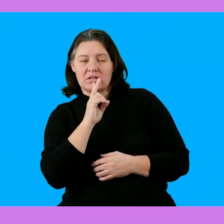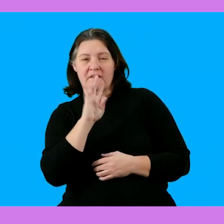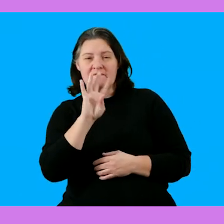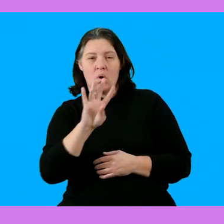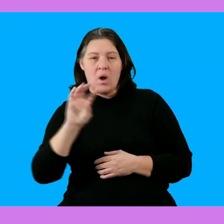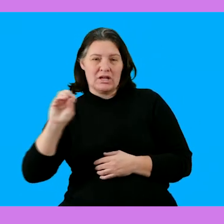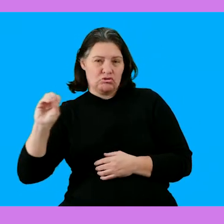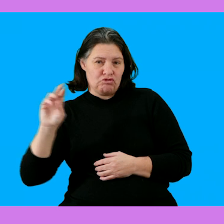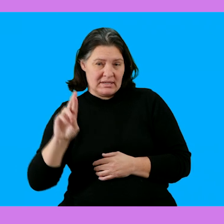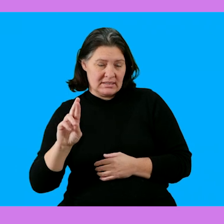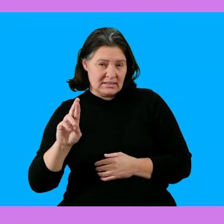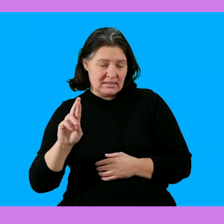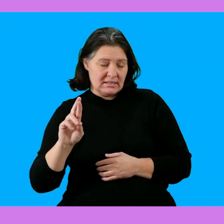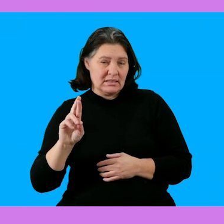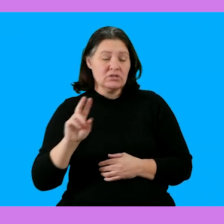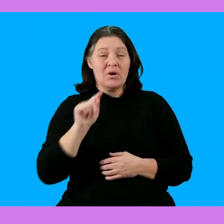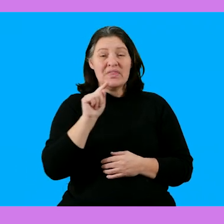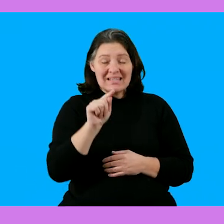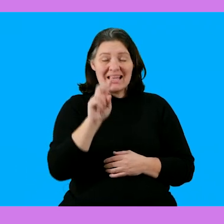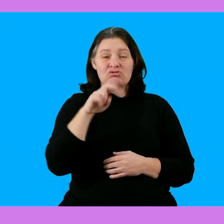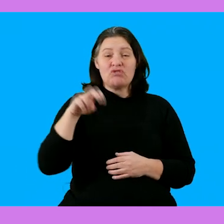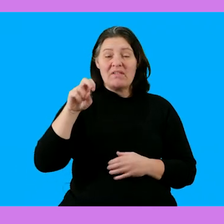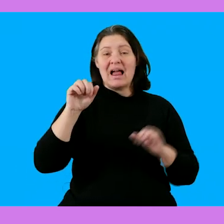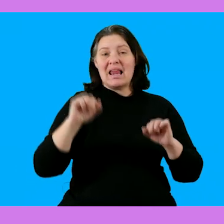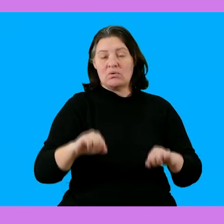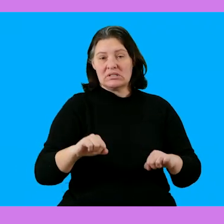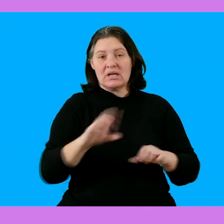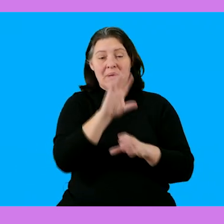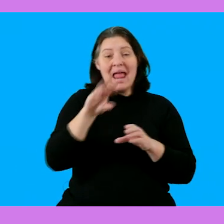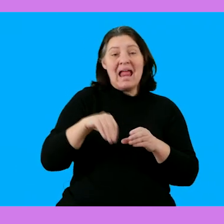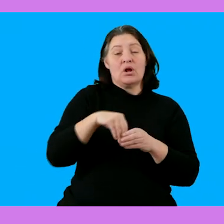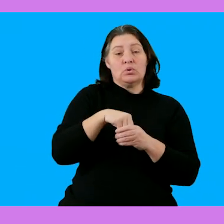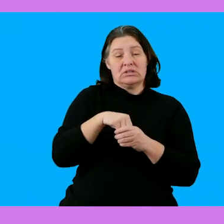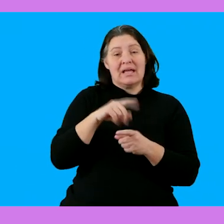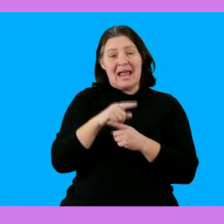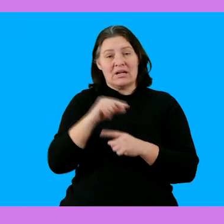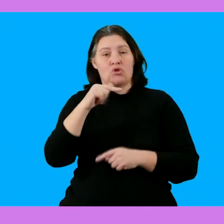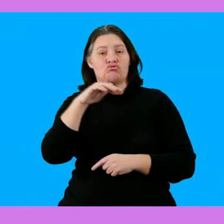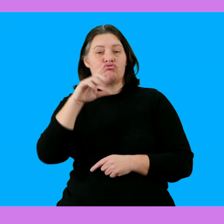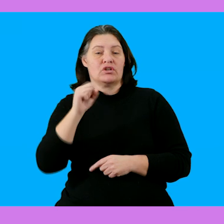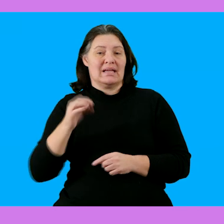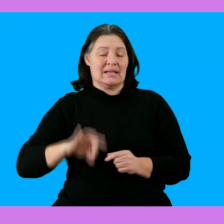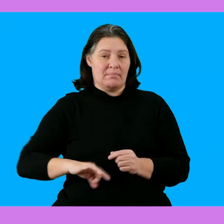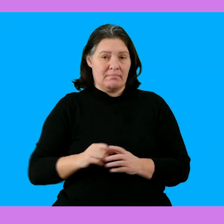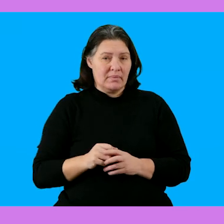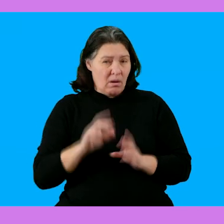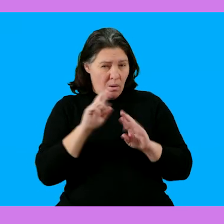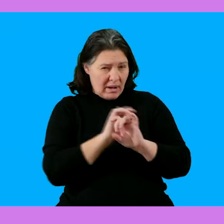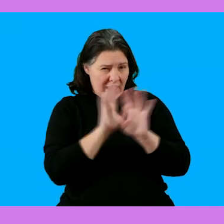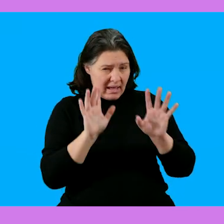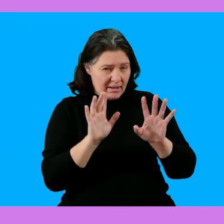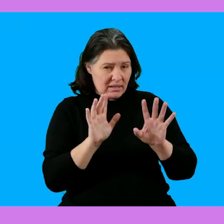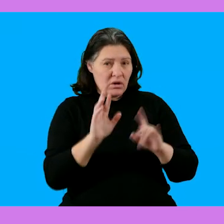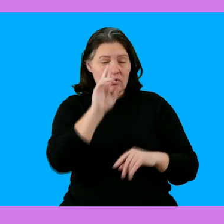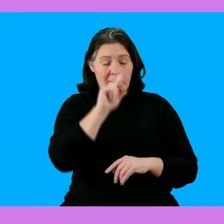2,400 Rand. So this 2,400 Rand is the travel allowance that will be included in a gross income. Guys, I hope